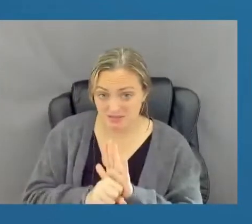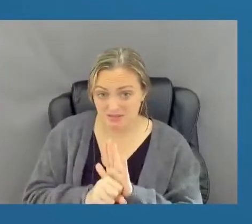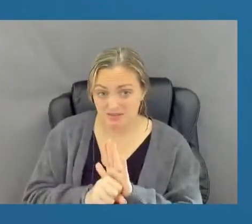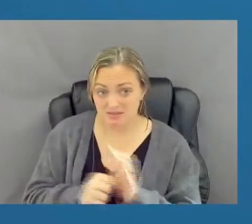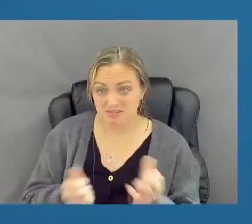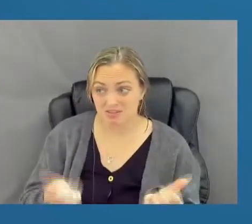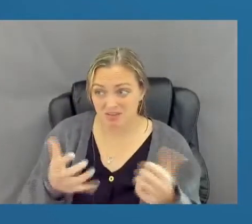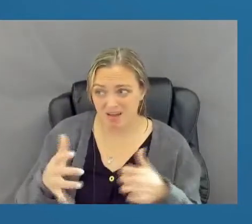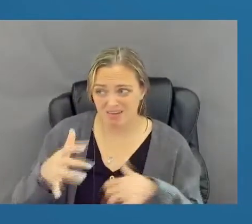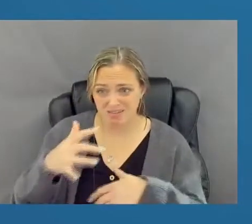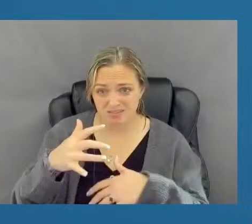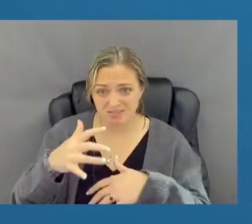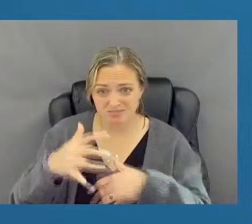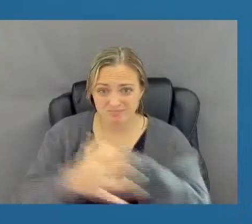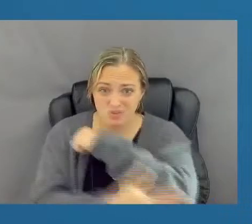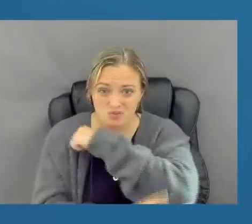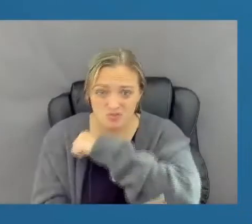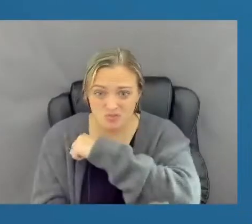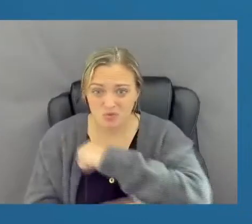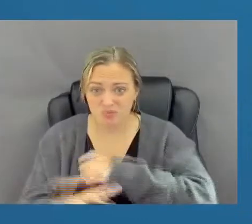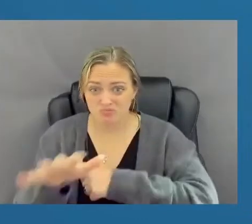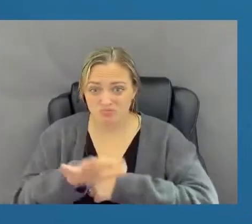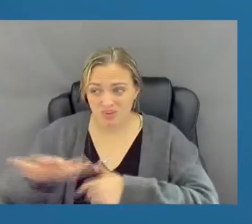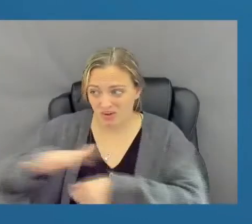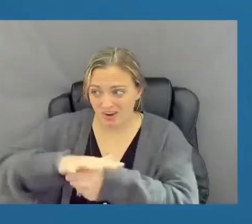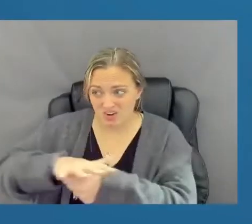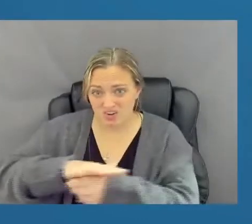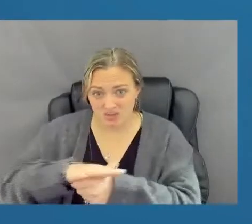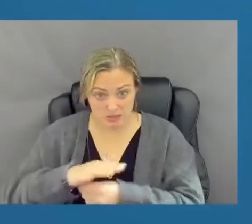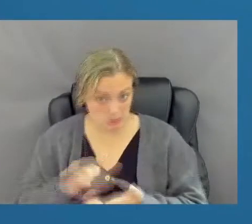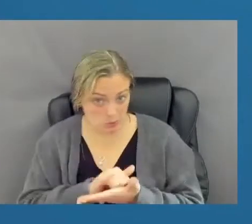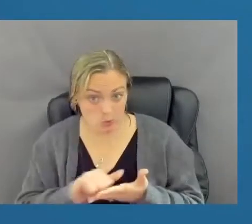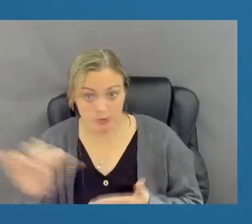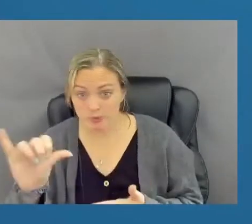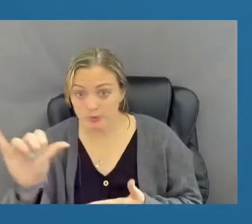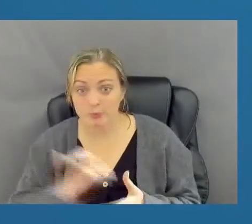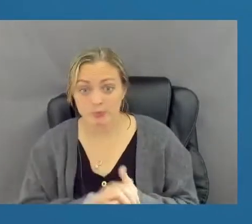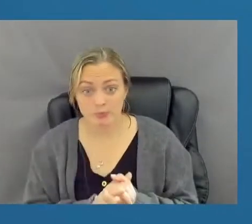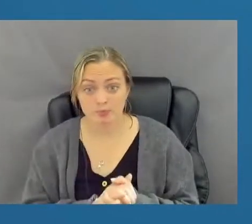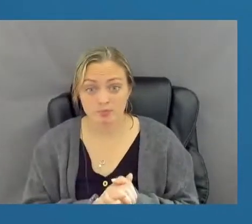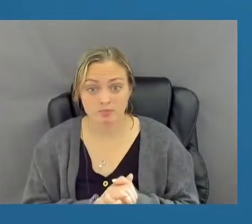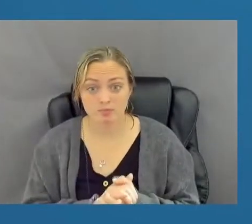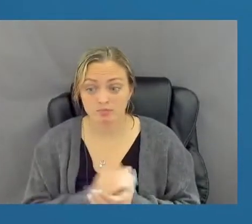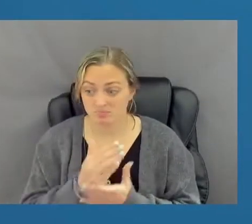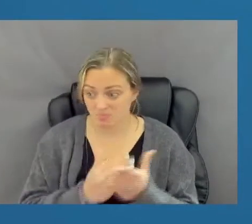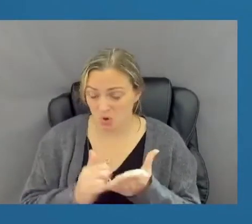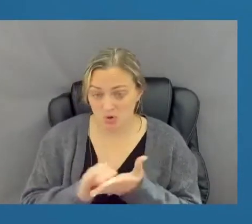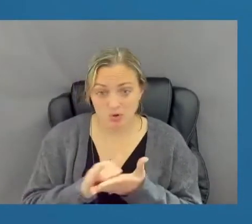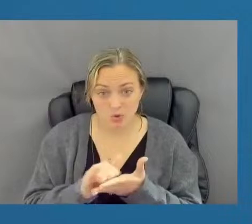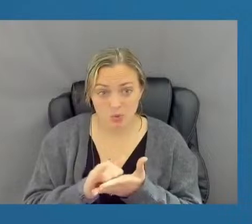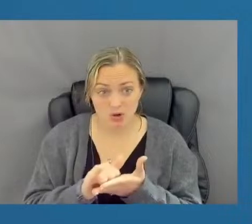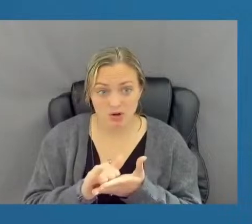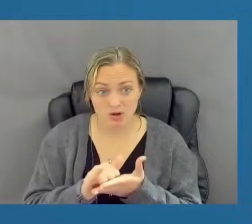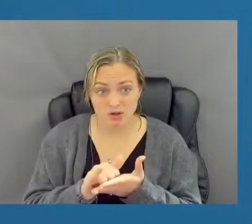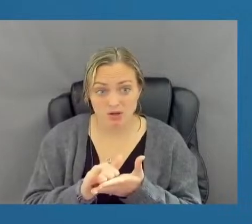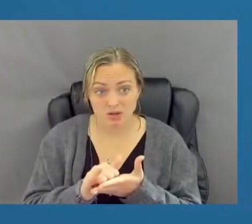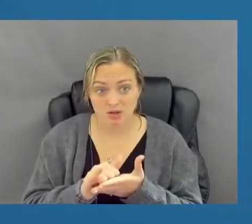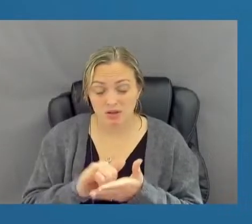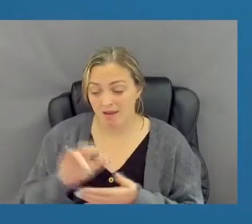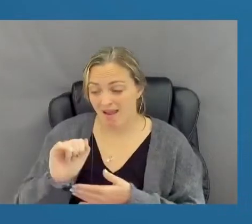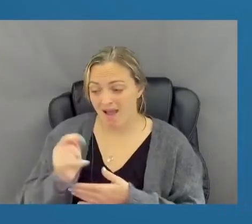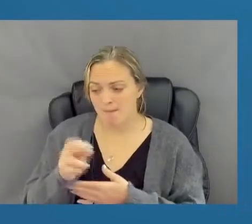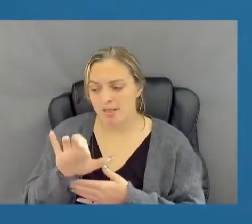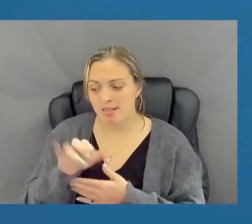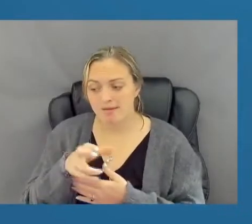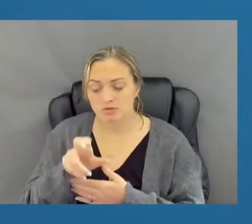poverty in their jurisdictions. I know they're in New York. Part of New York is literally defined as Appalachia, about 11